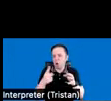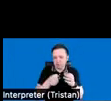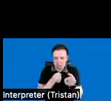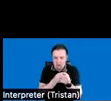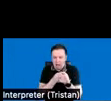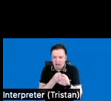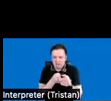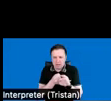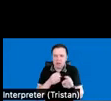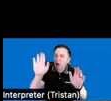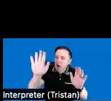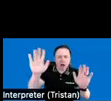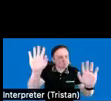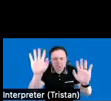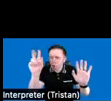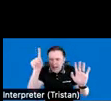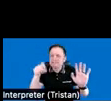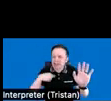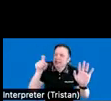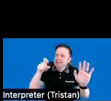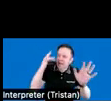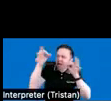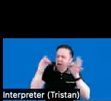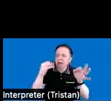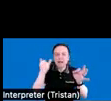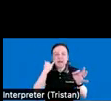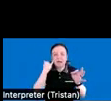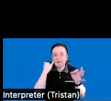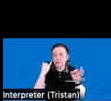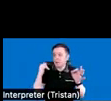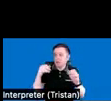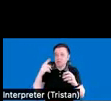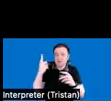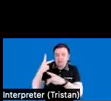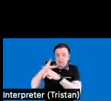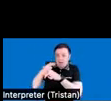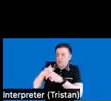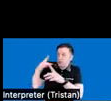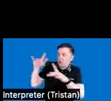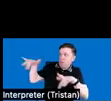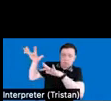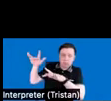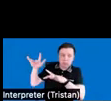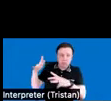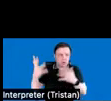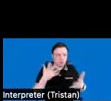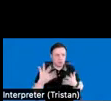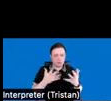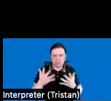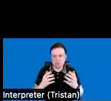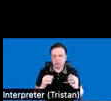their worries about what will happen if they are not around anymore as caregivers, as their children are adults and they will get older.